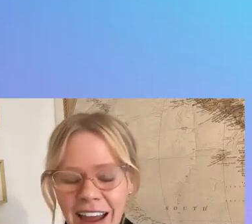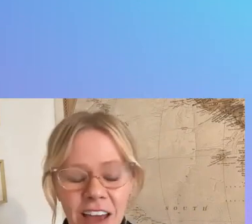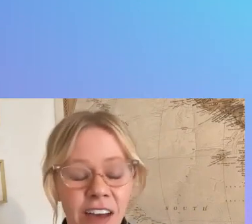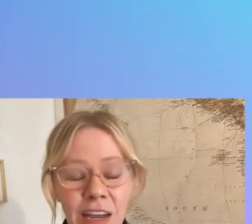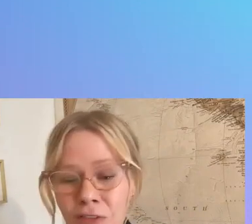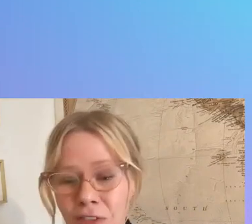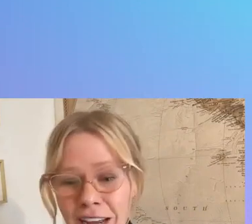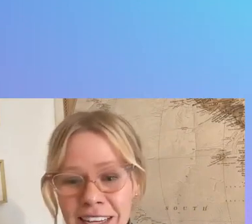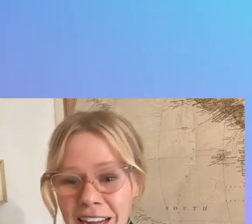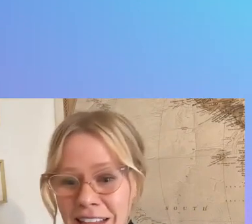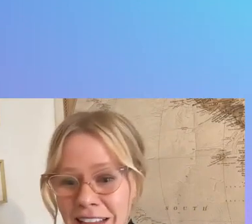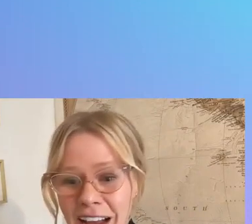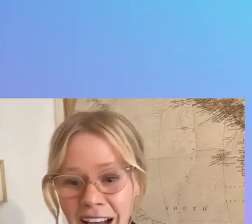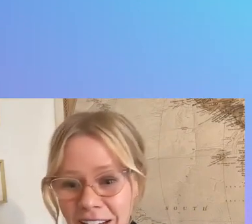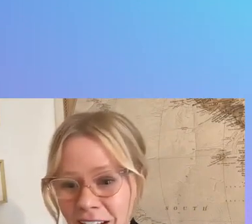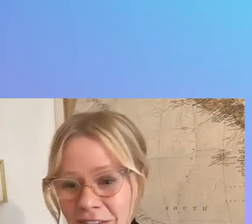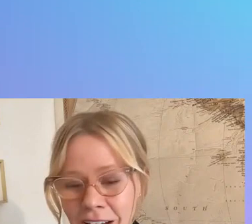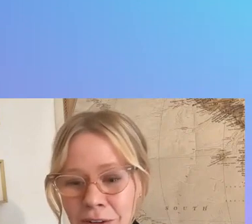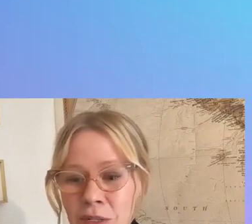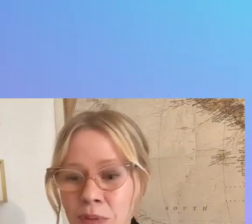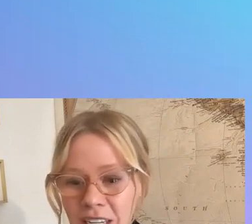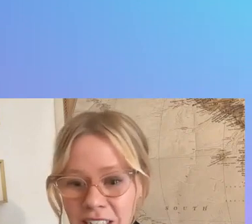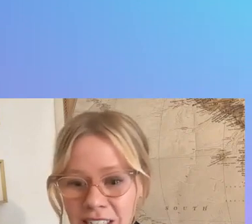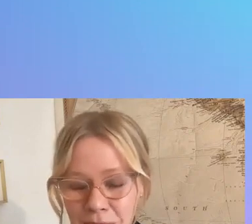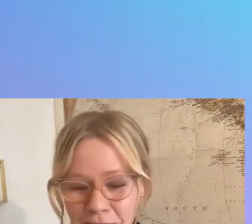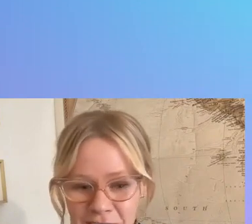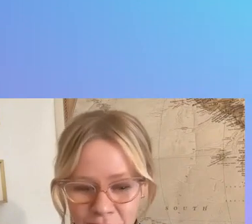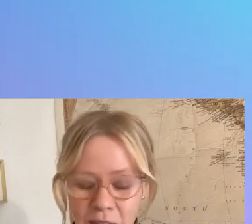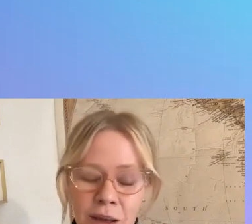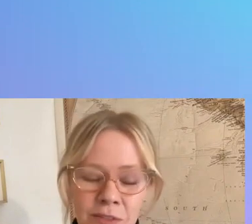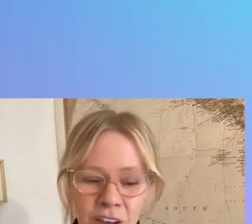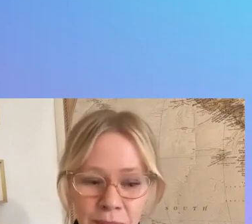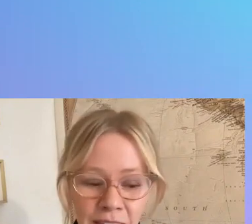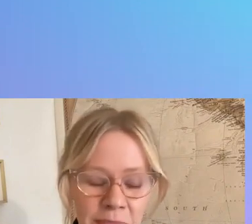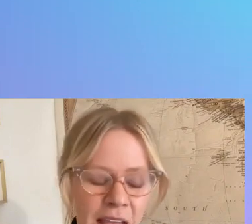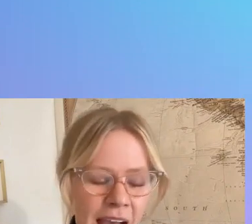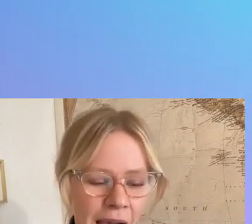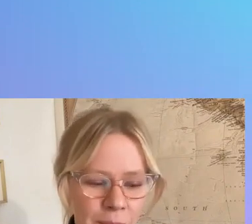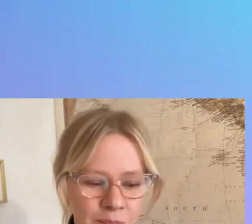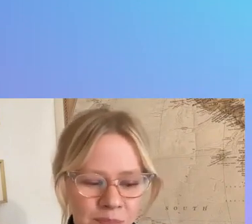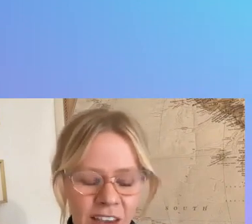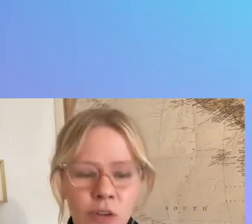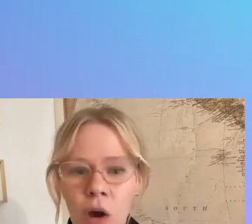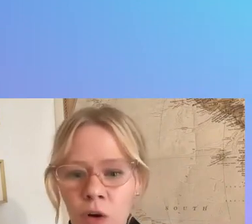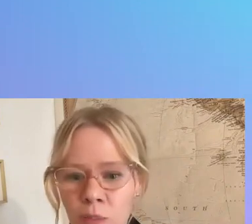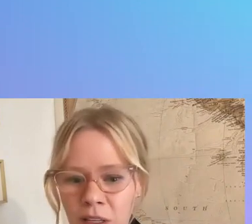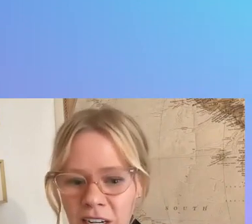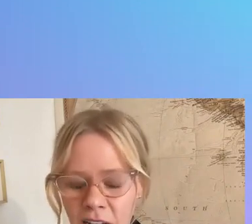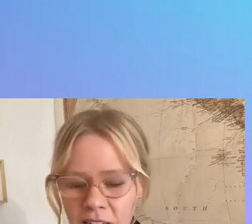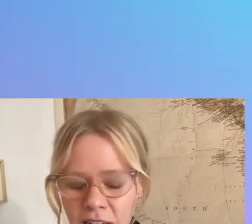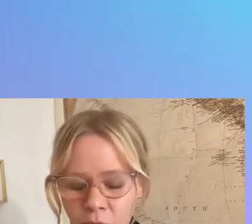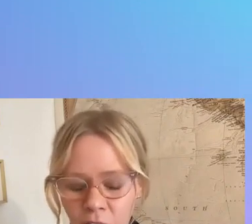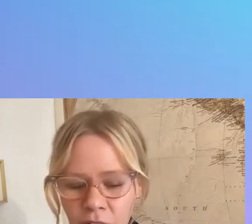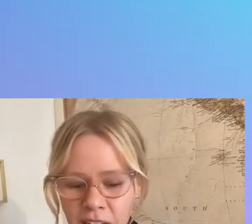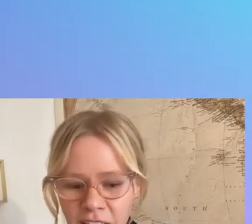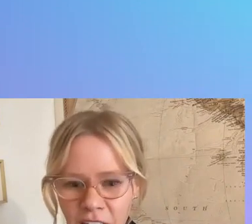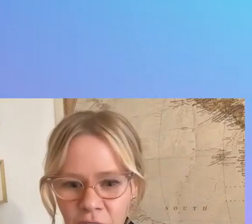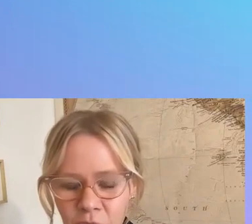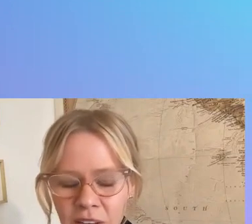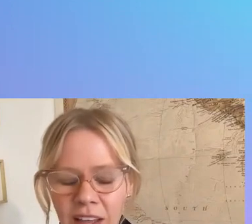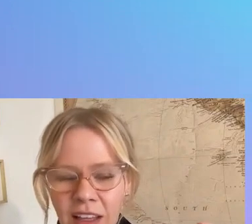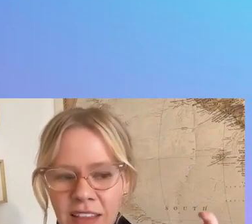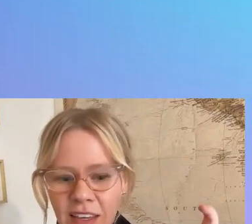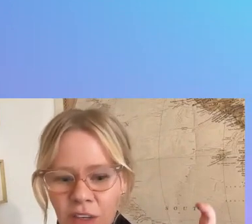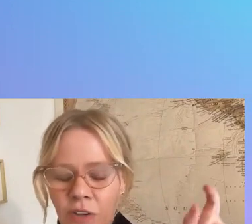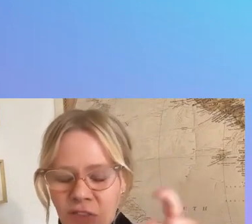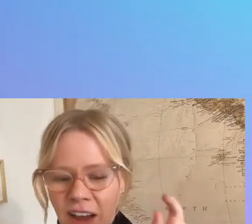there. And if anyone finds anything that I have not found, please find me. If you go to